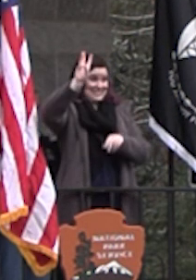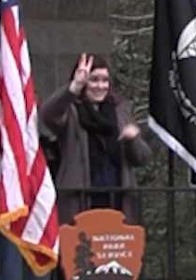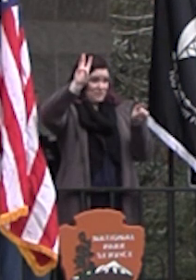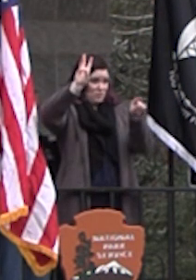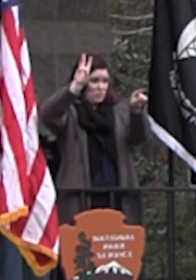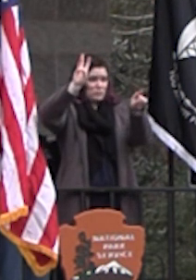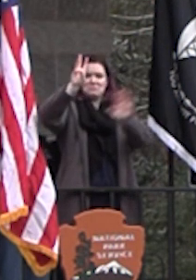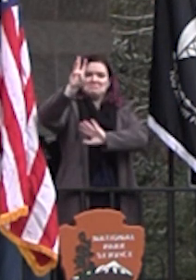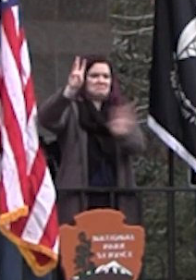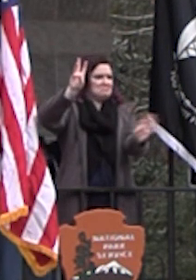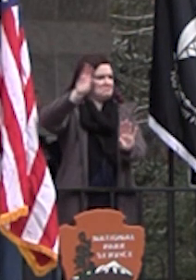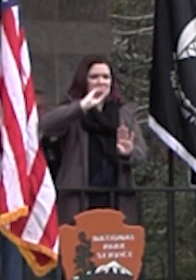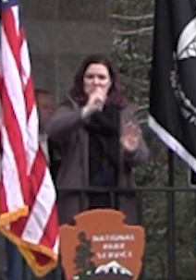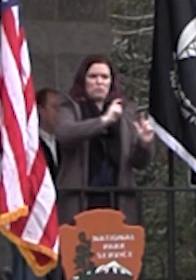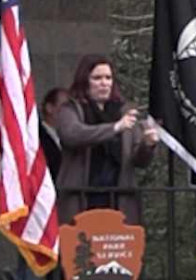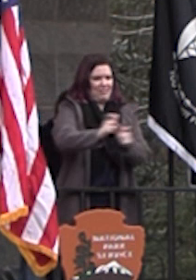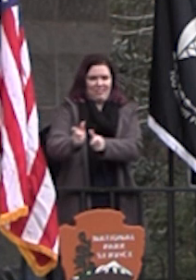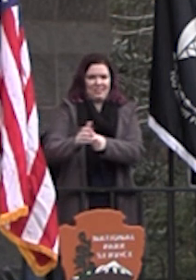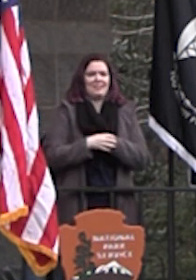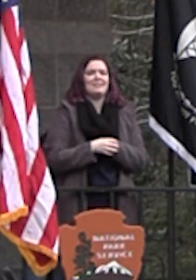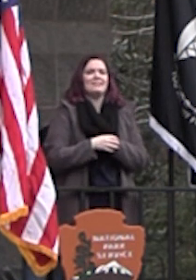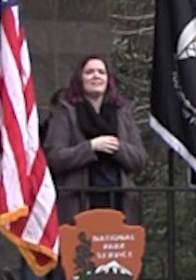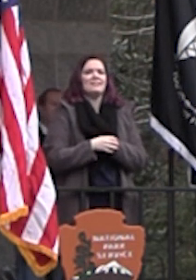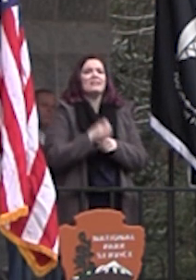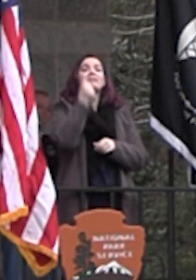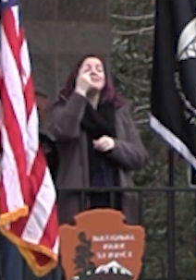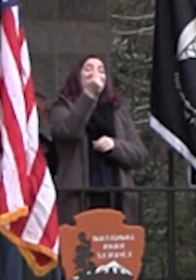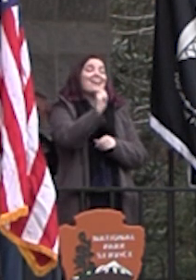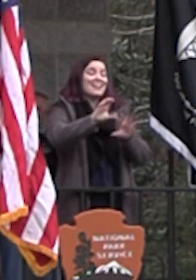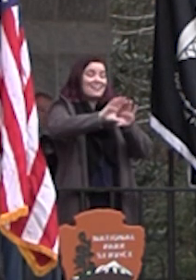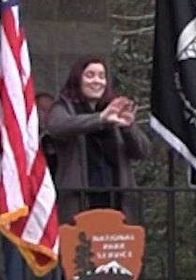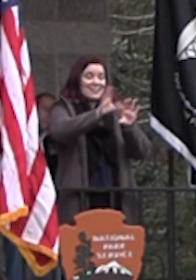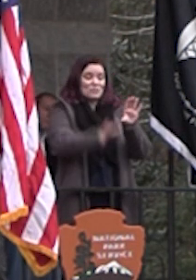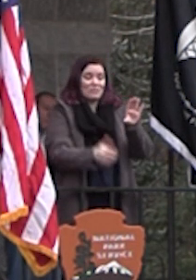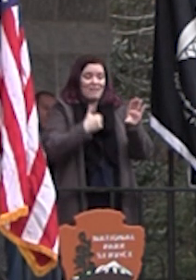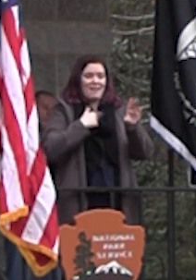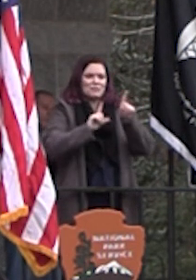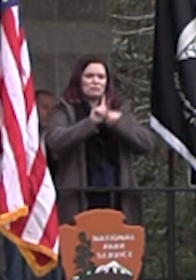Let's see, any headstone with the Star of David also does not get a wreath.